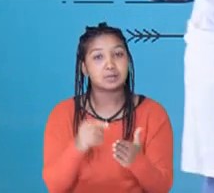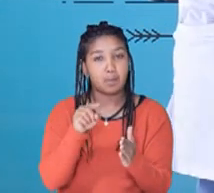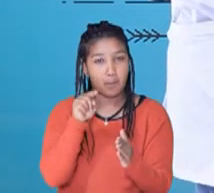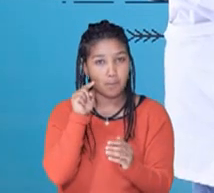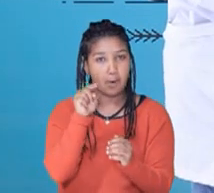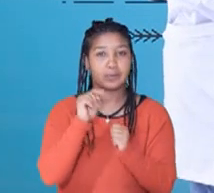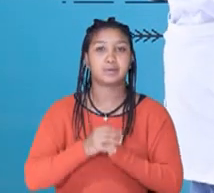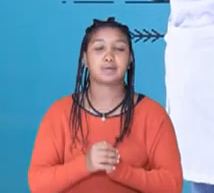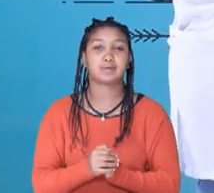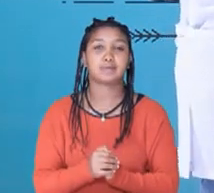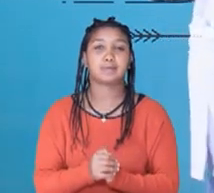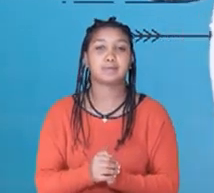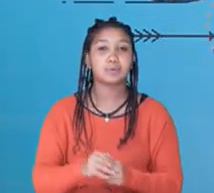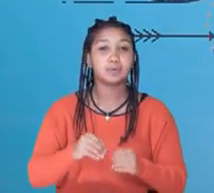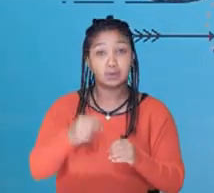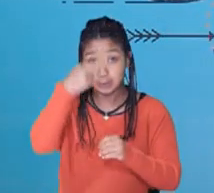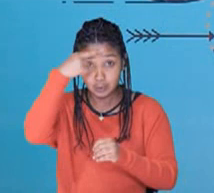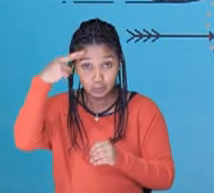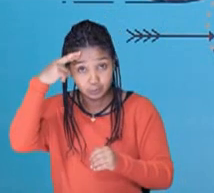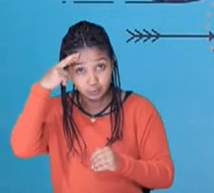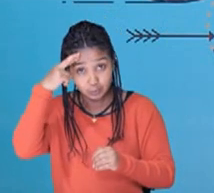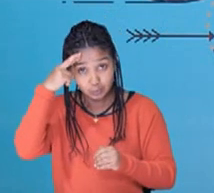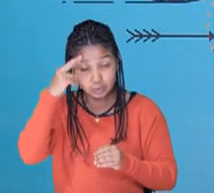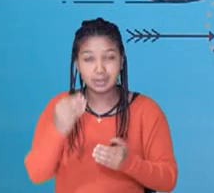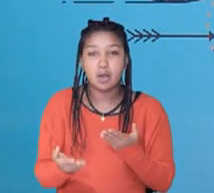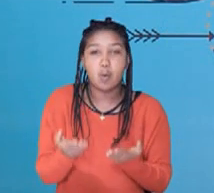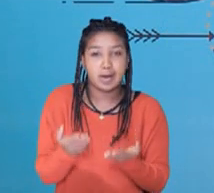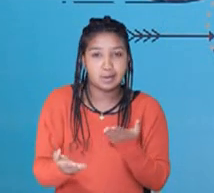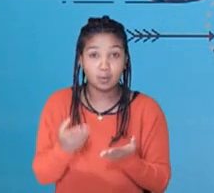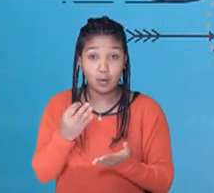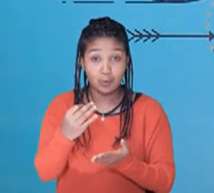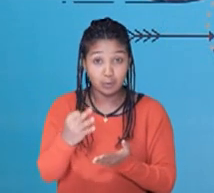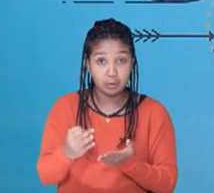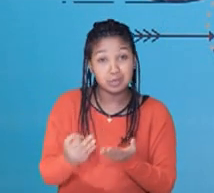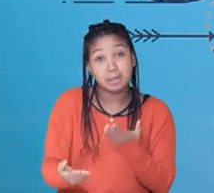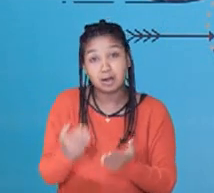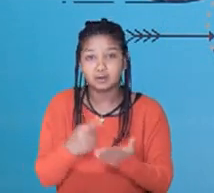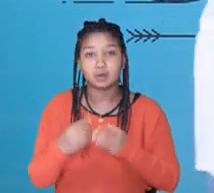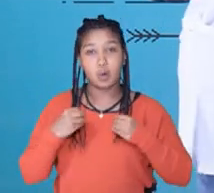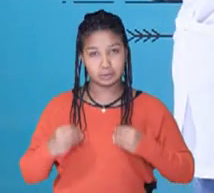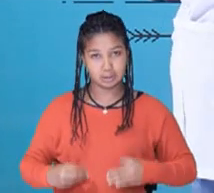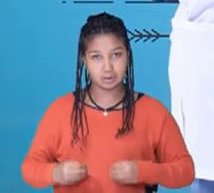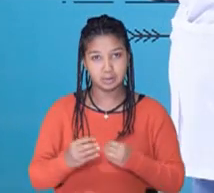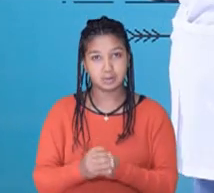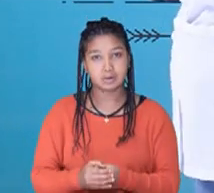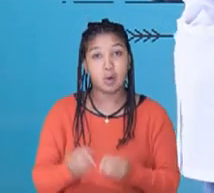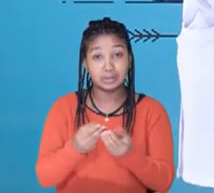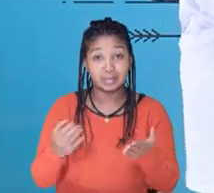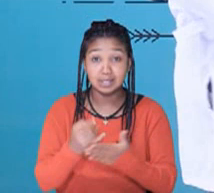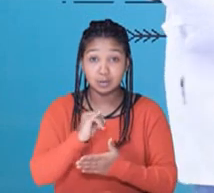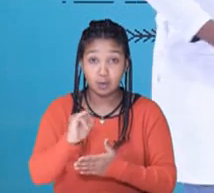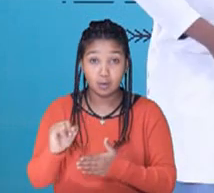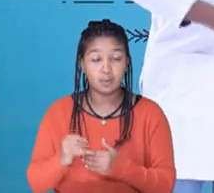point due to the weight of or the mass of this object. And there